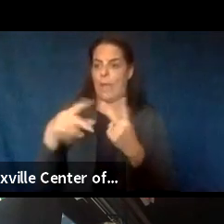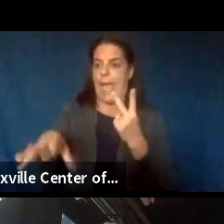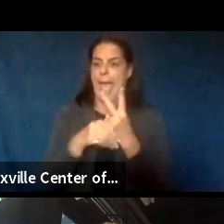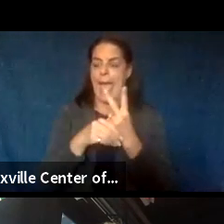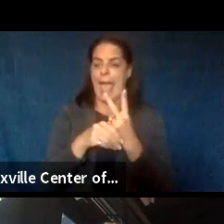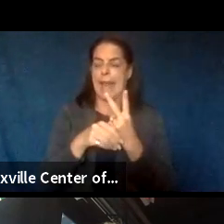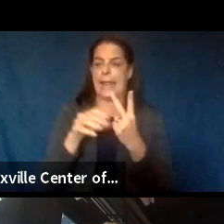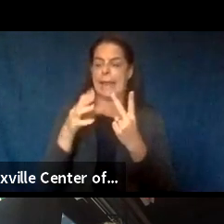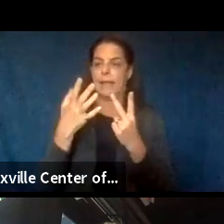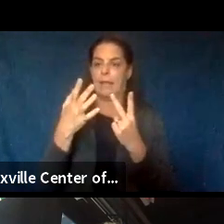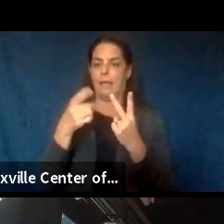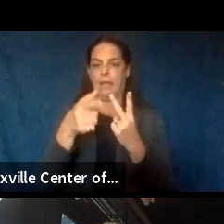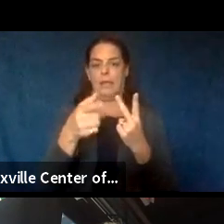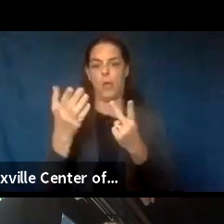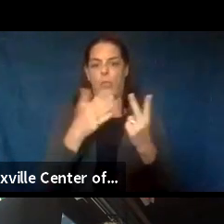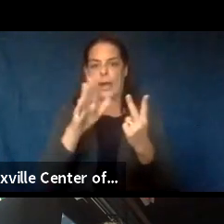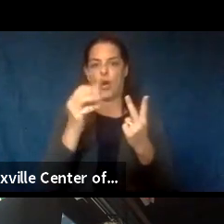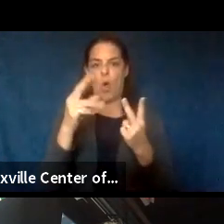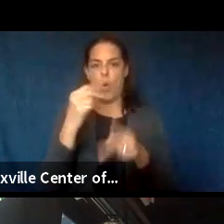bagging.